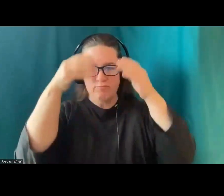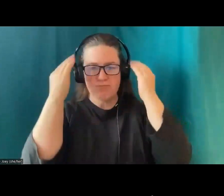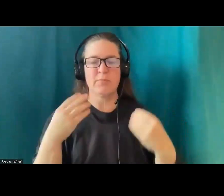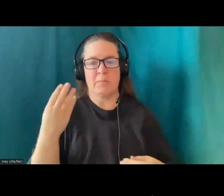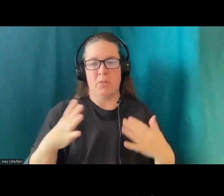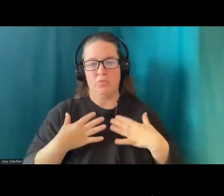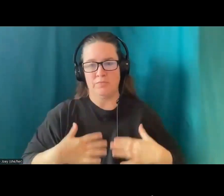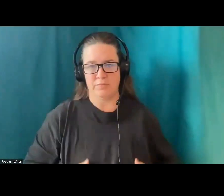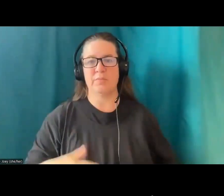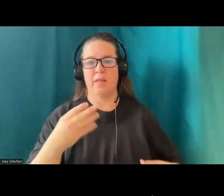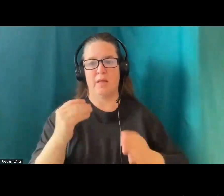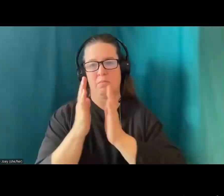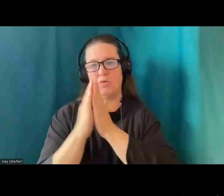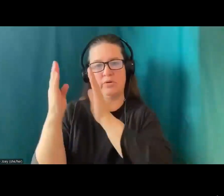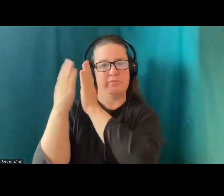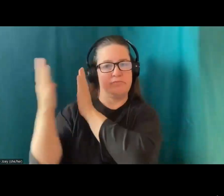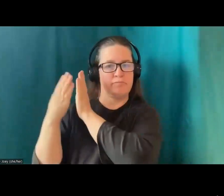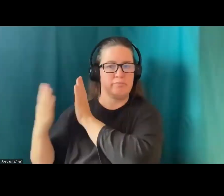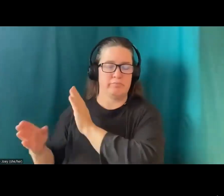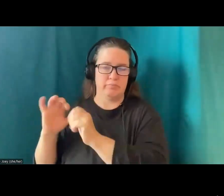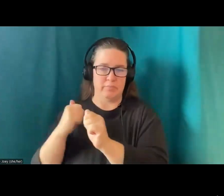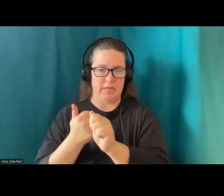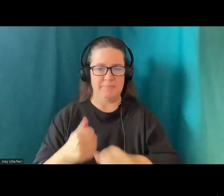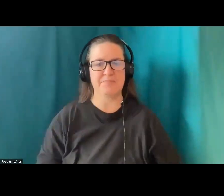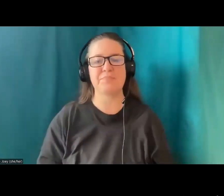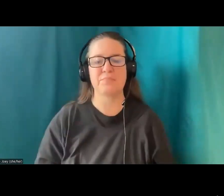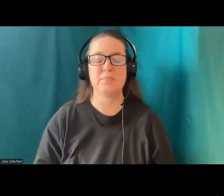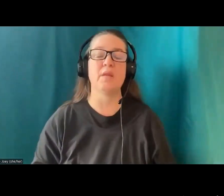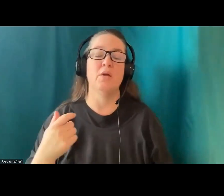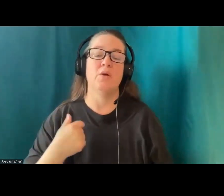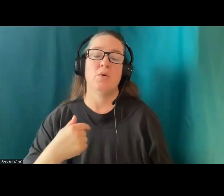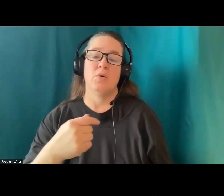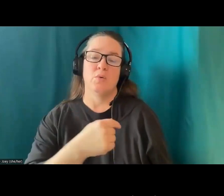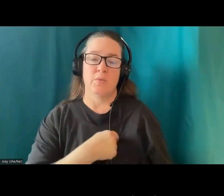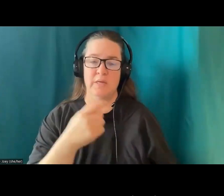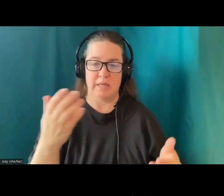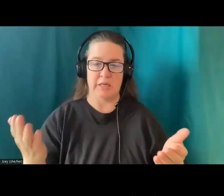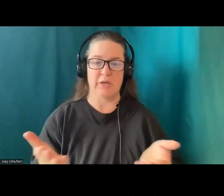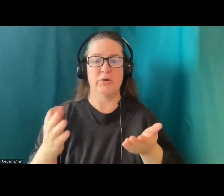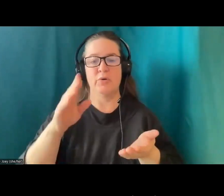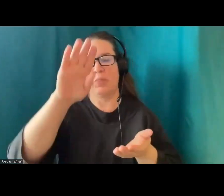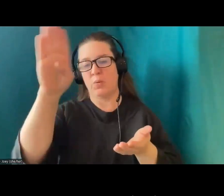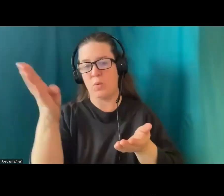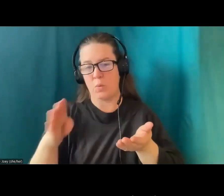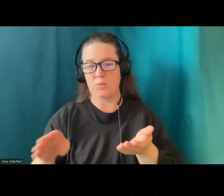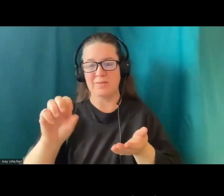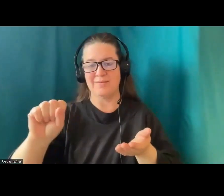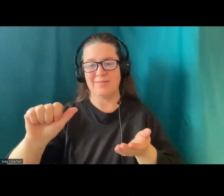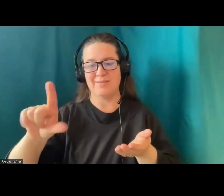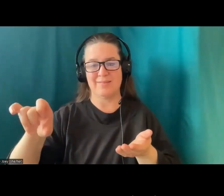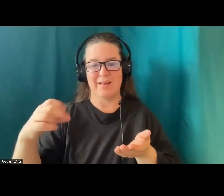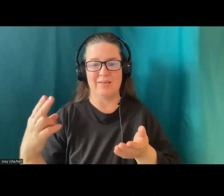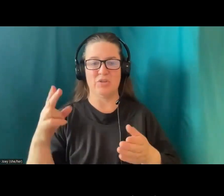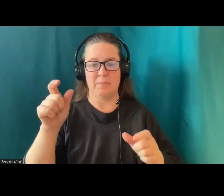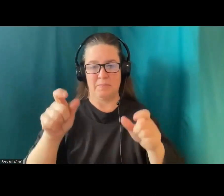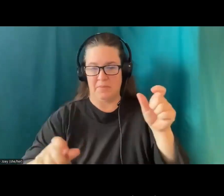of Seattle, where Arts Fund is based, is on the occupied lands of the Coast Salish people, specifically the ancestral land of the Duwamish,